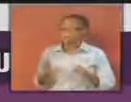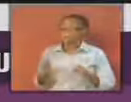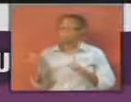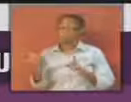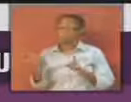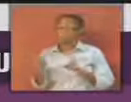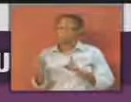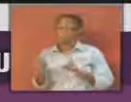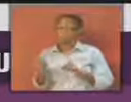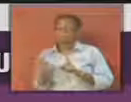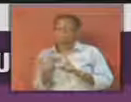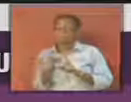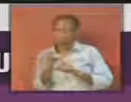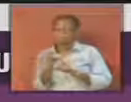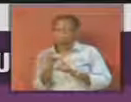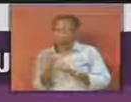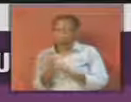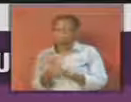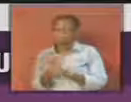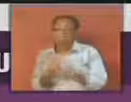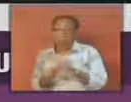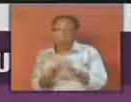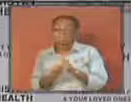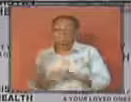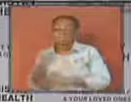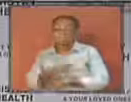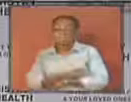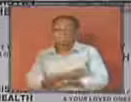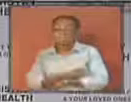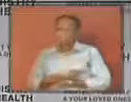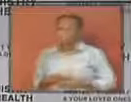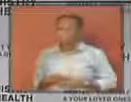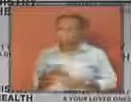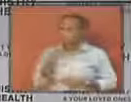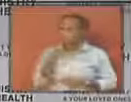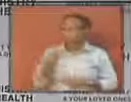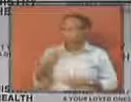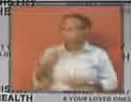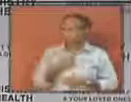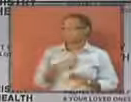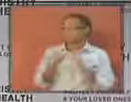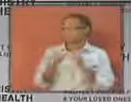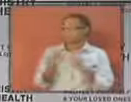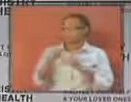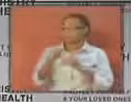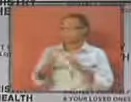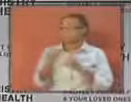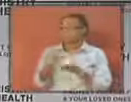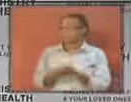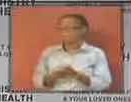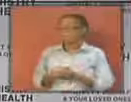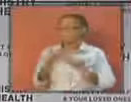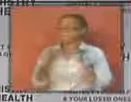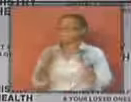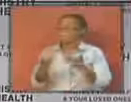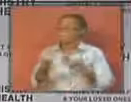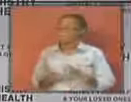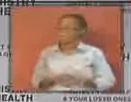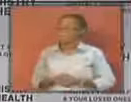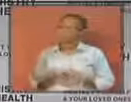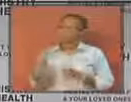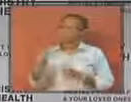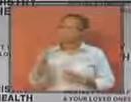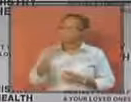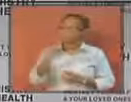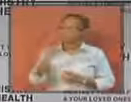to those reporting samples. Thank you. Okay, so the first question, generally speaking, you're talking about somebody that doesn't